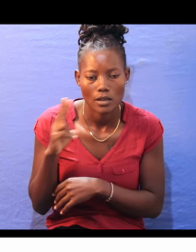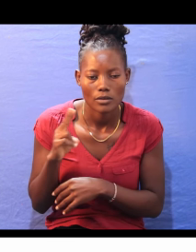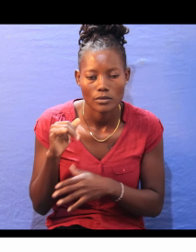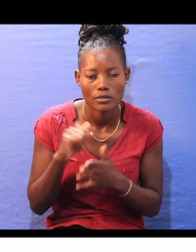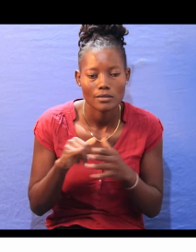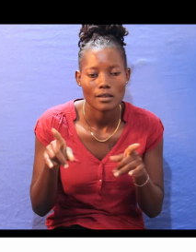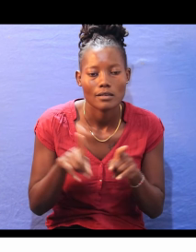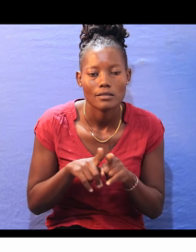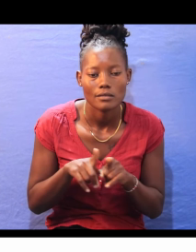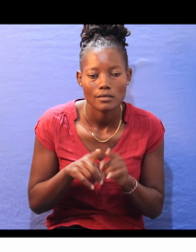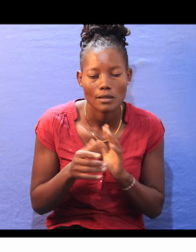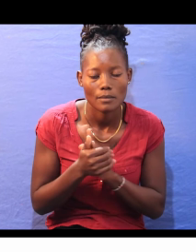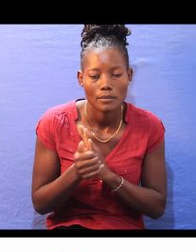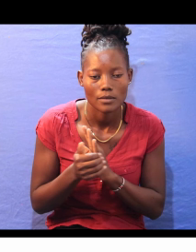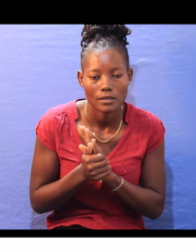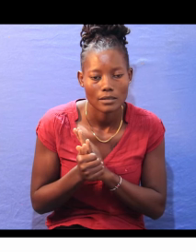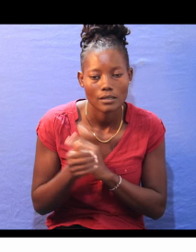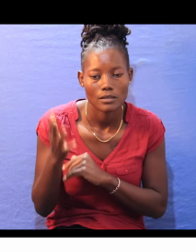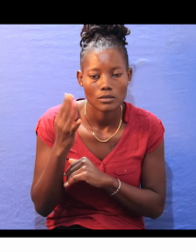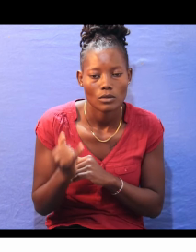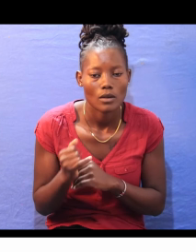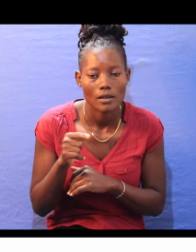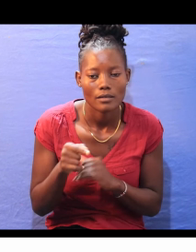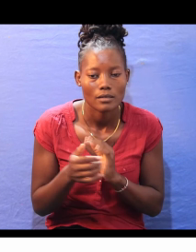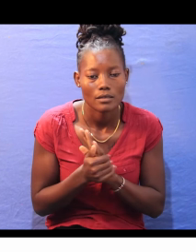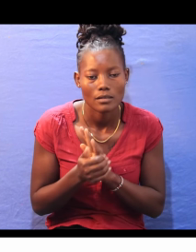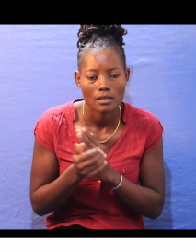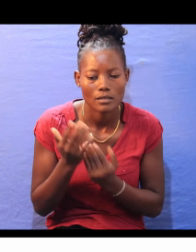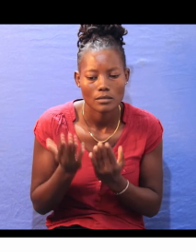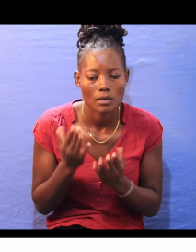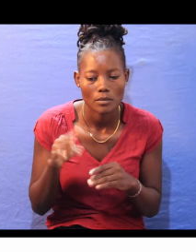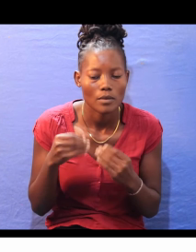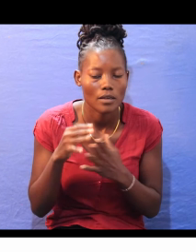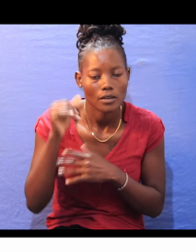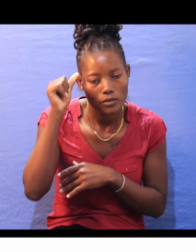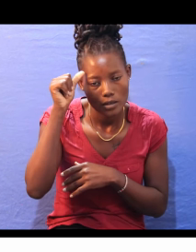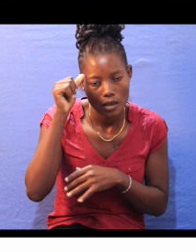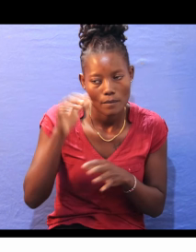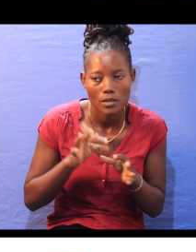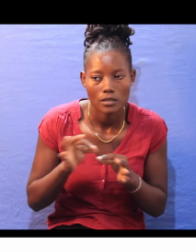instead of the dynamic strength index because this gives me the ability to measure